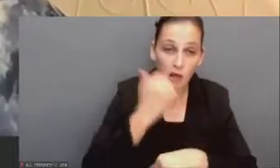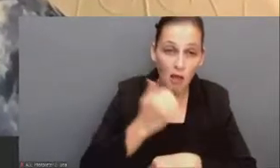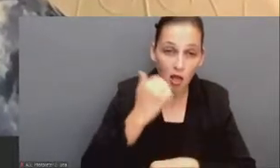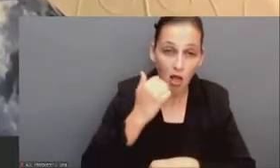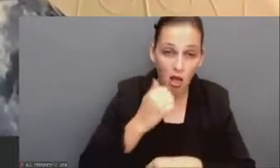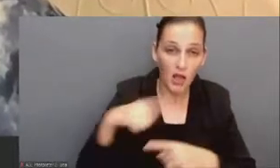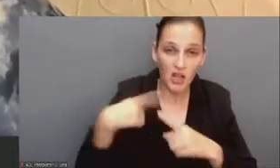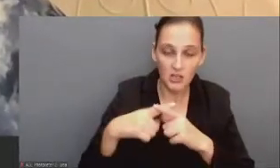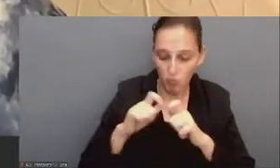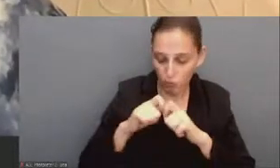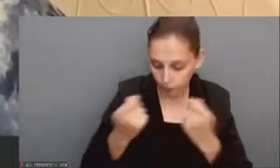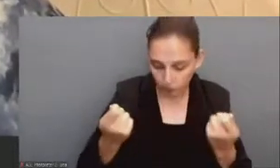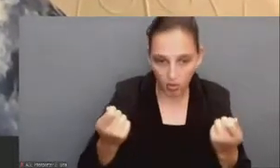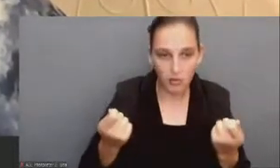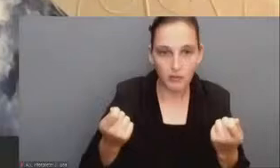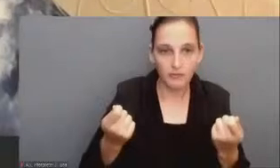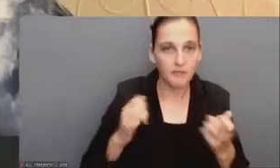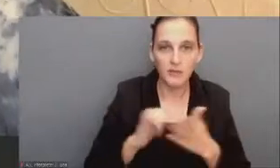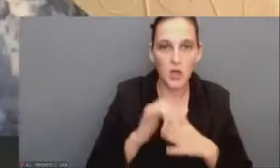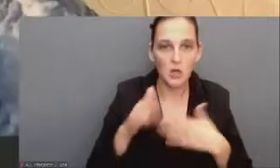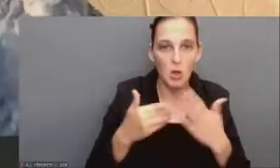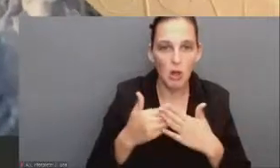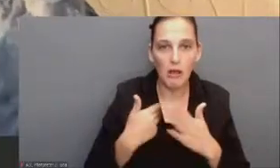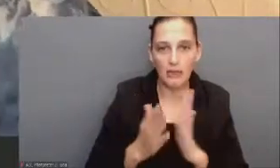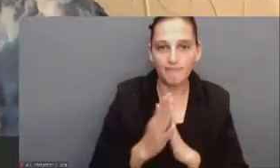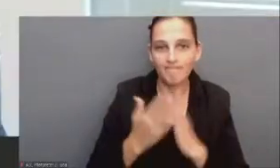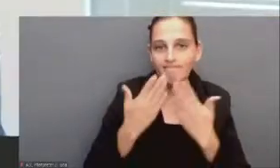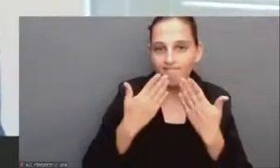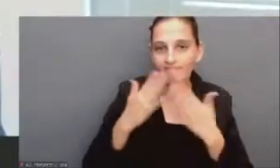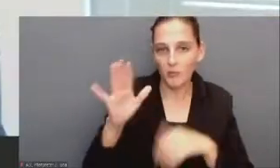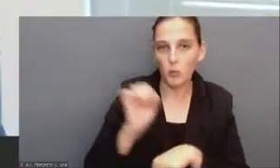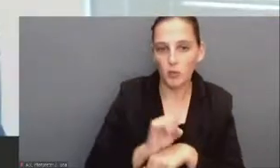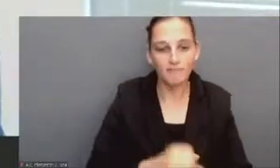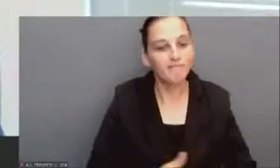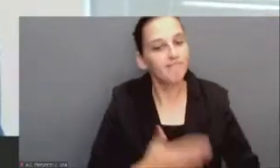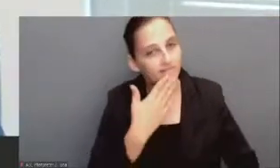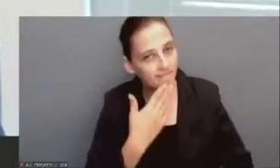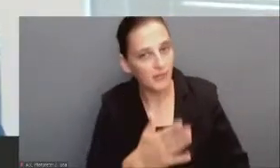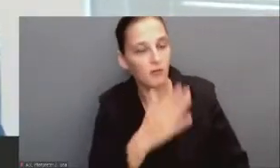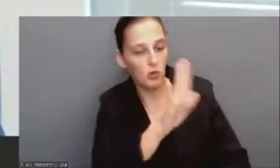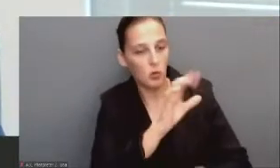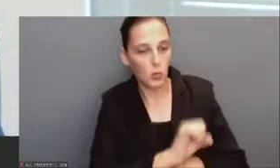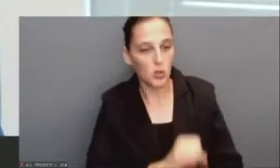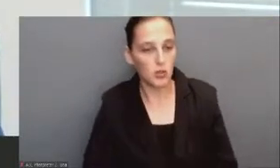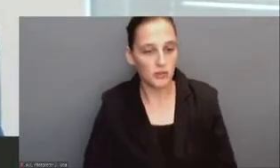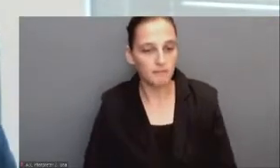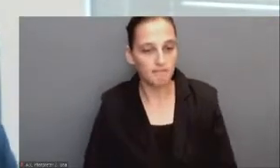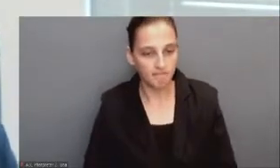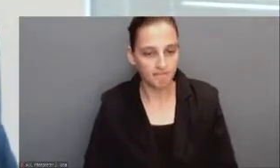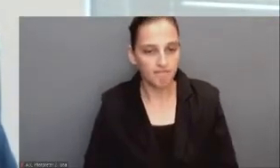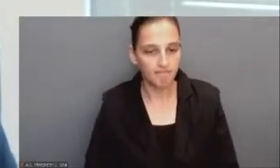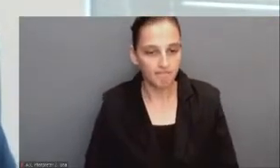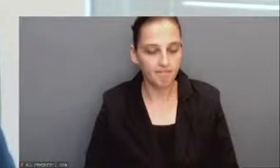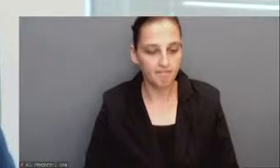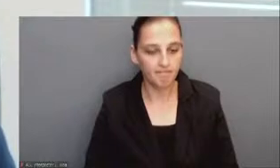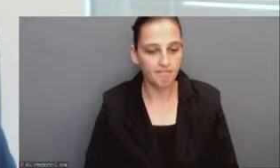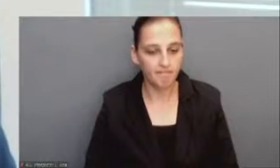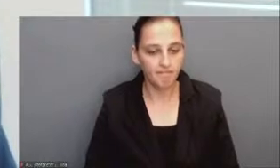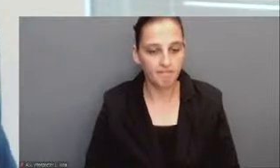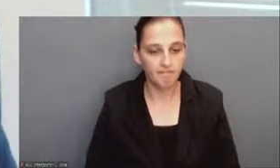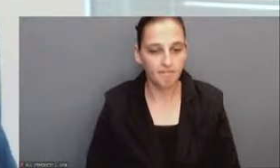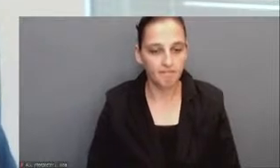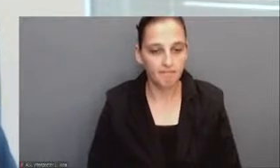ask. So thank you for your work. Thank you for your work, and well said.